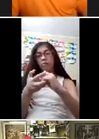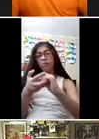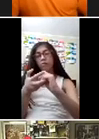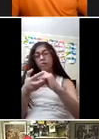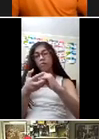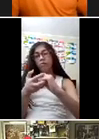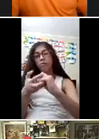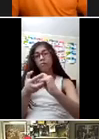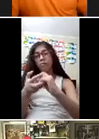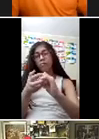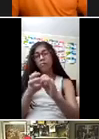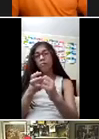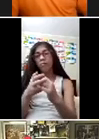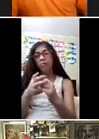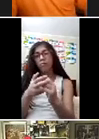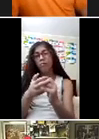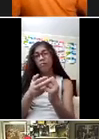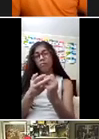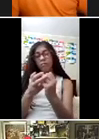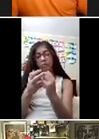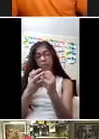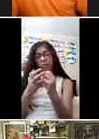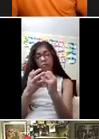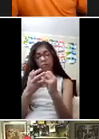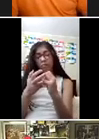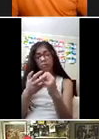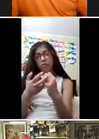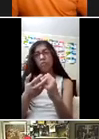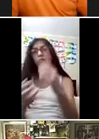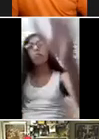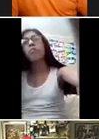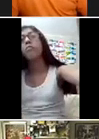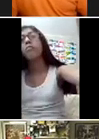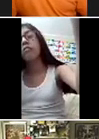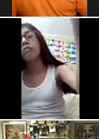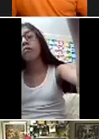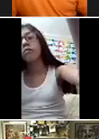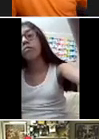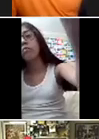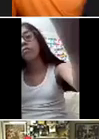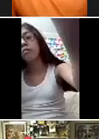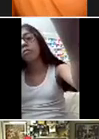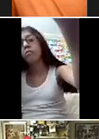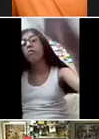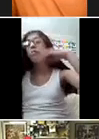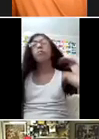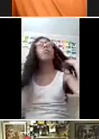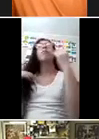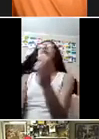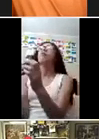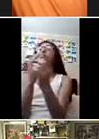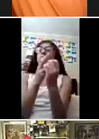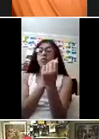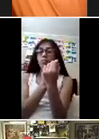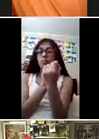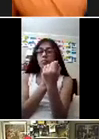Okay. Well, you guys were great. You were fantastic. You were. And you water the tree too. Water it. Water